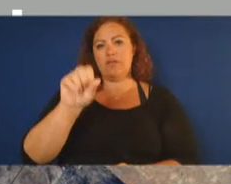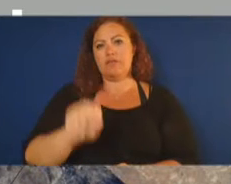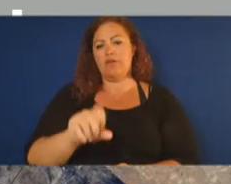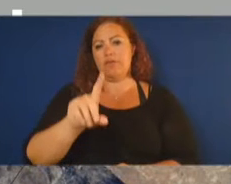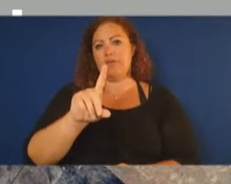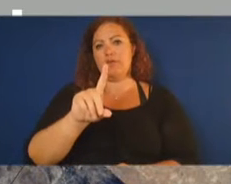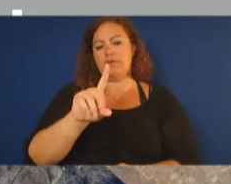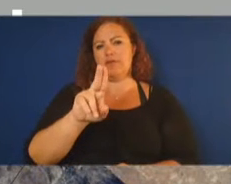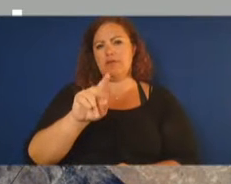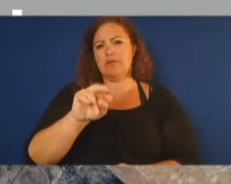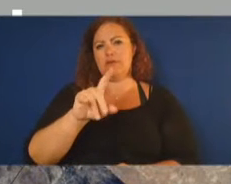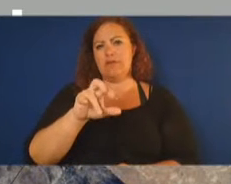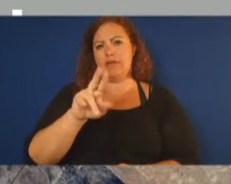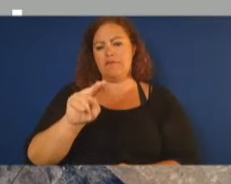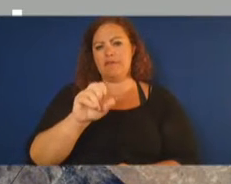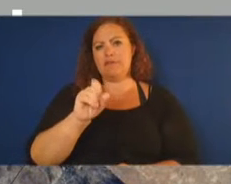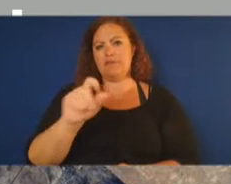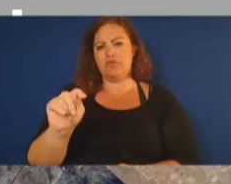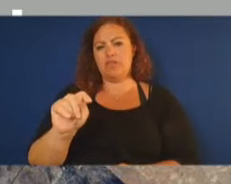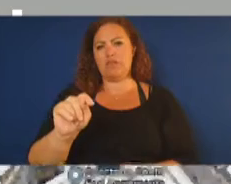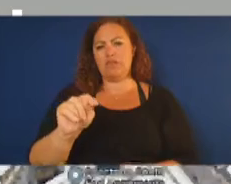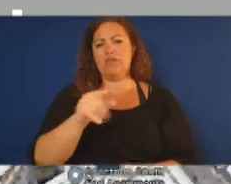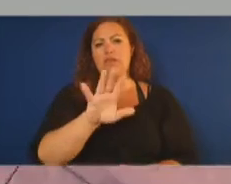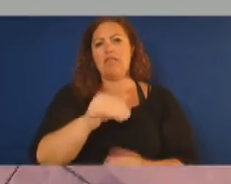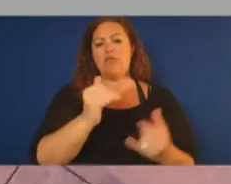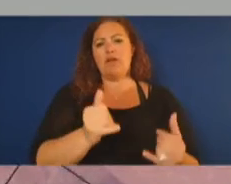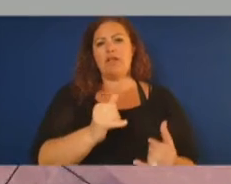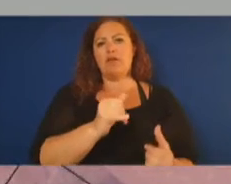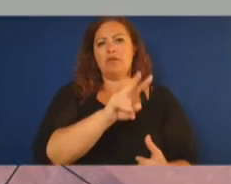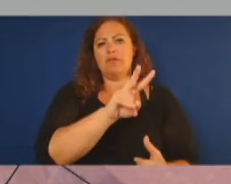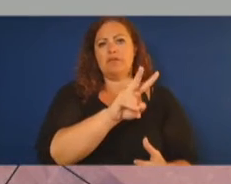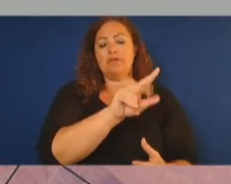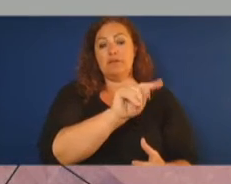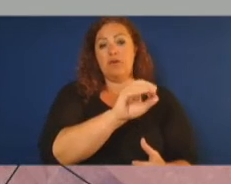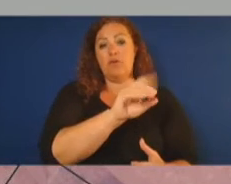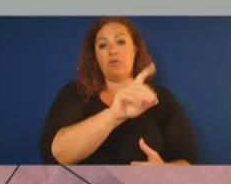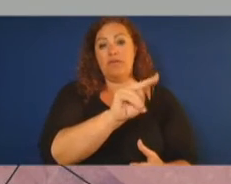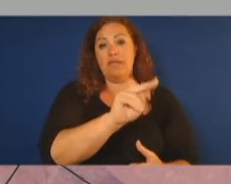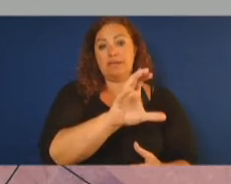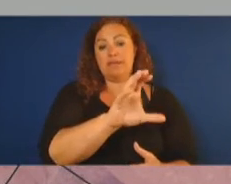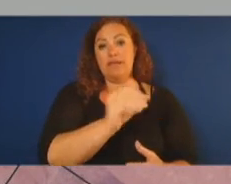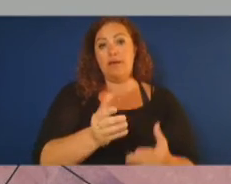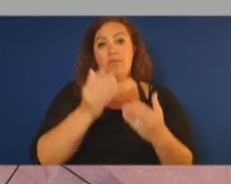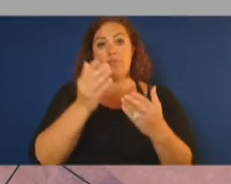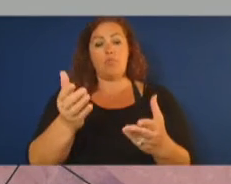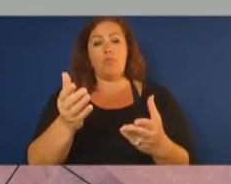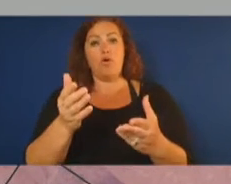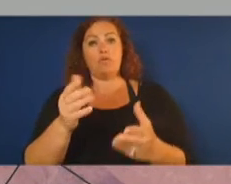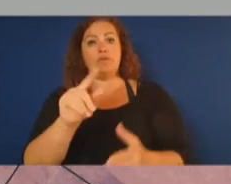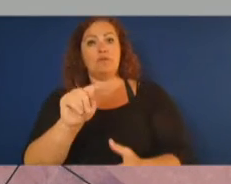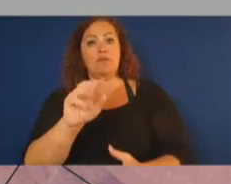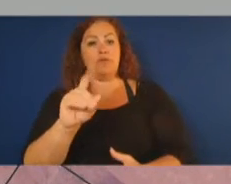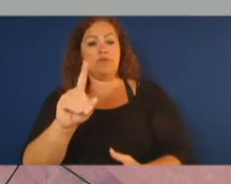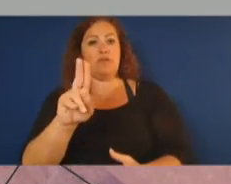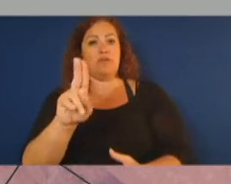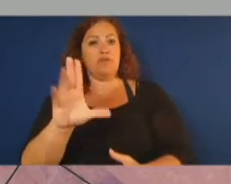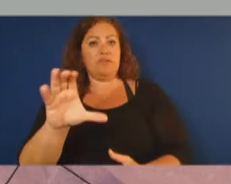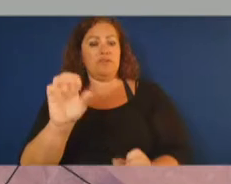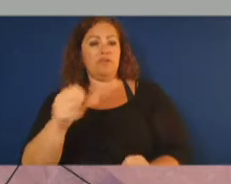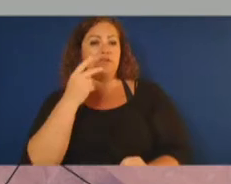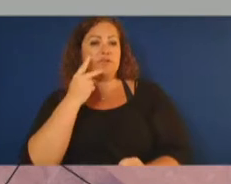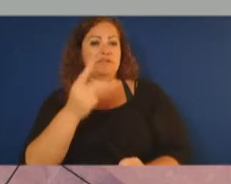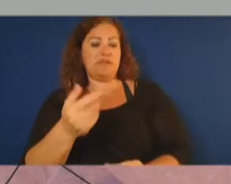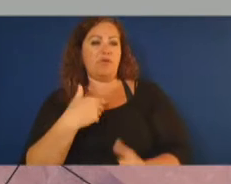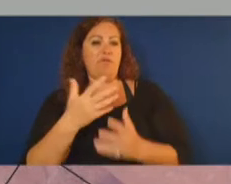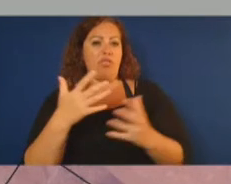Remount Road uh it is currently Zone TNC and they propos zoning as mentioned as todu you can see we've got quite a bit of